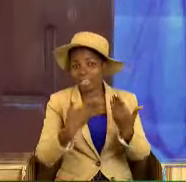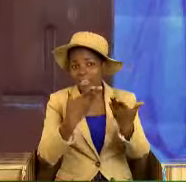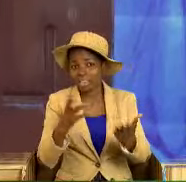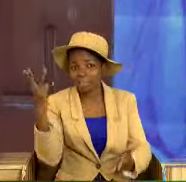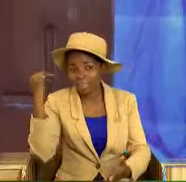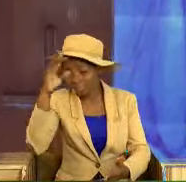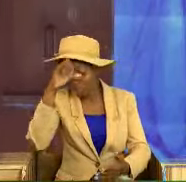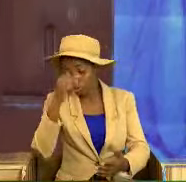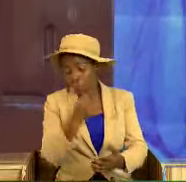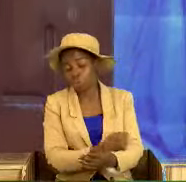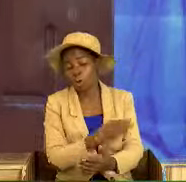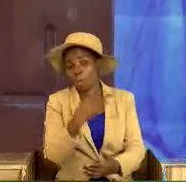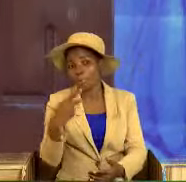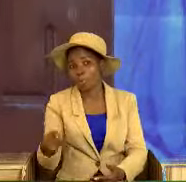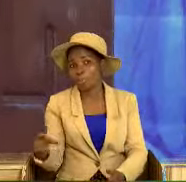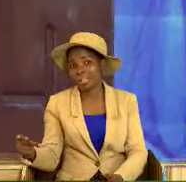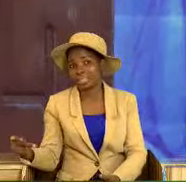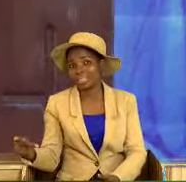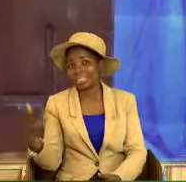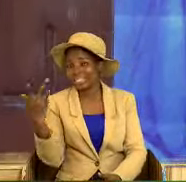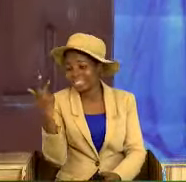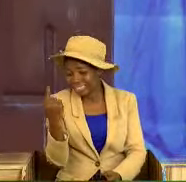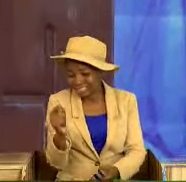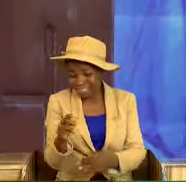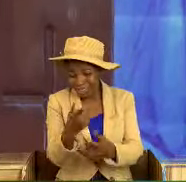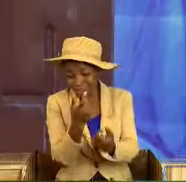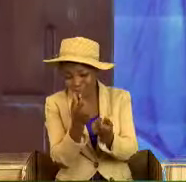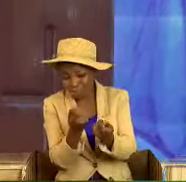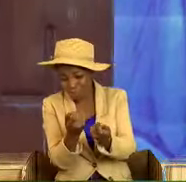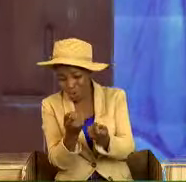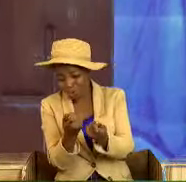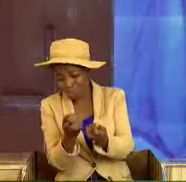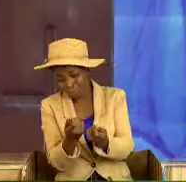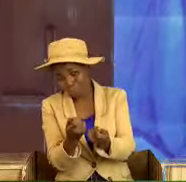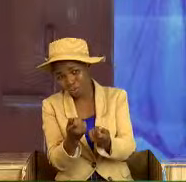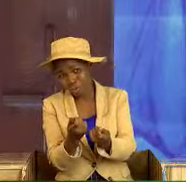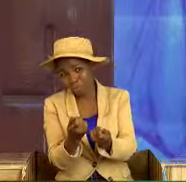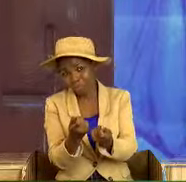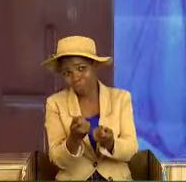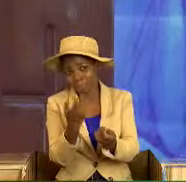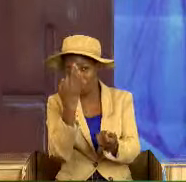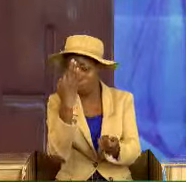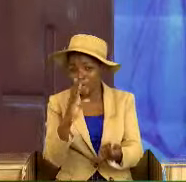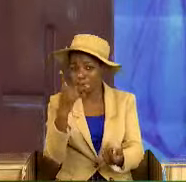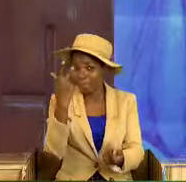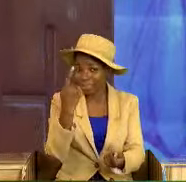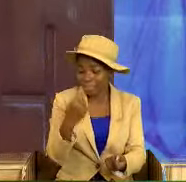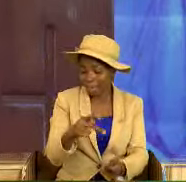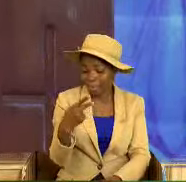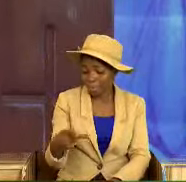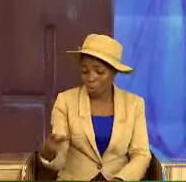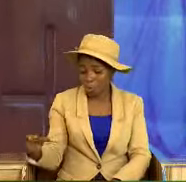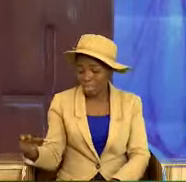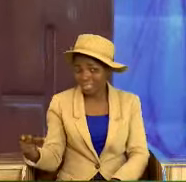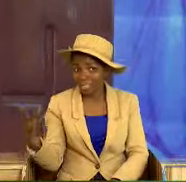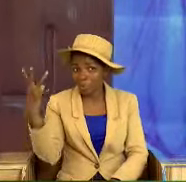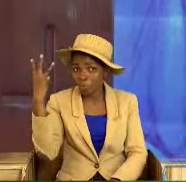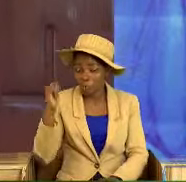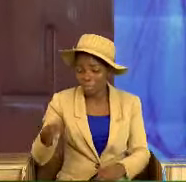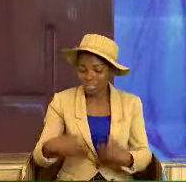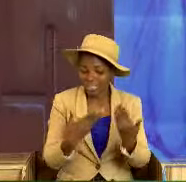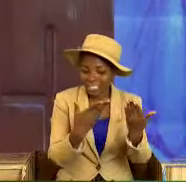inheritances the least the smallest of the inheritance was given to